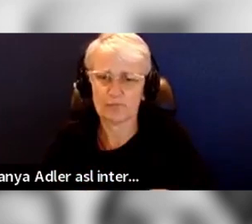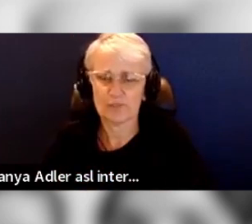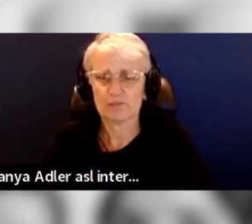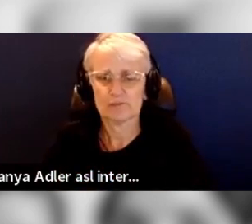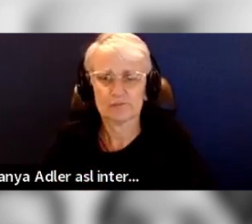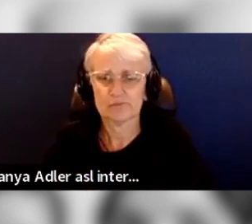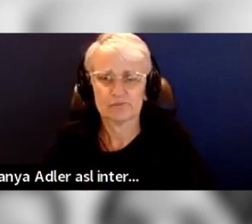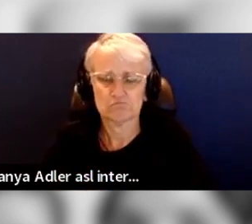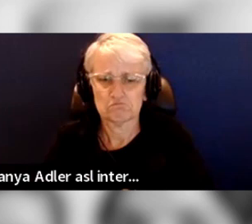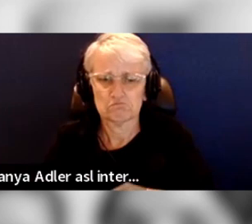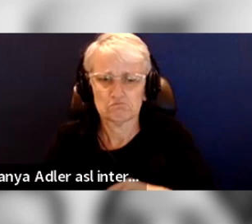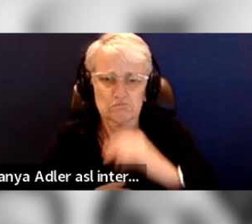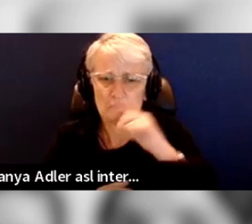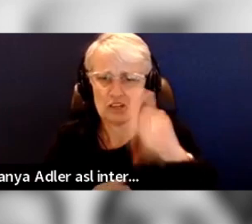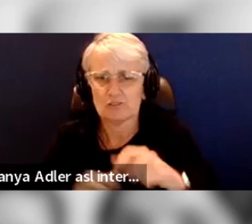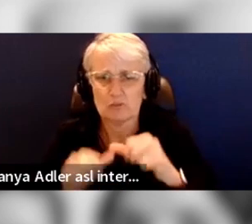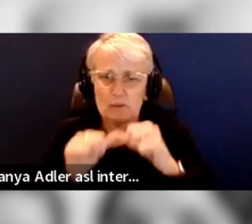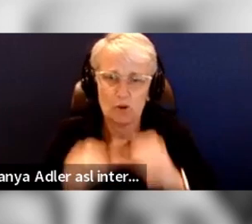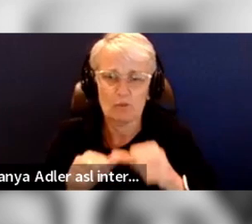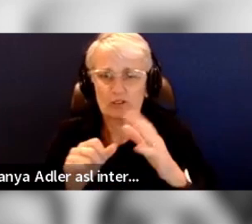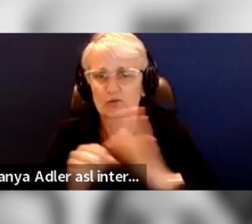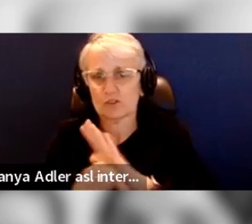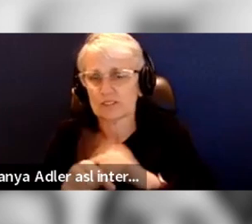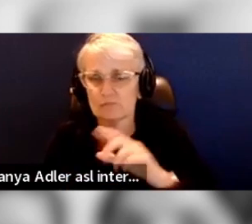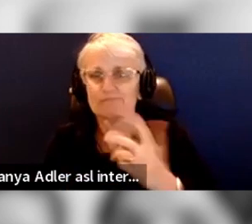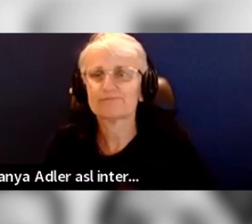not necessarily permanent full-time employees. Good question.